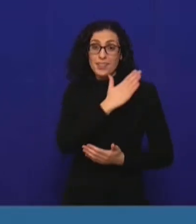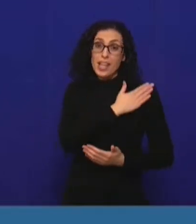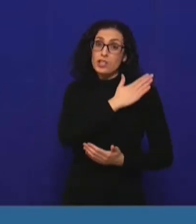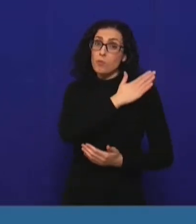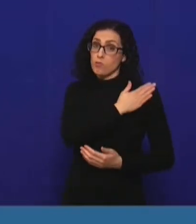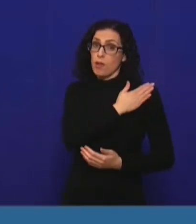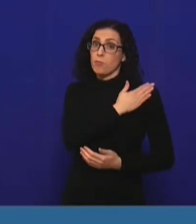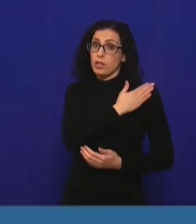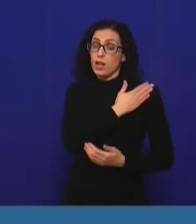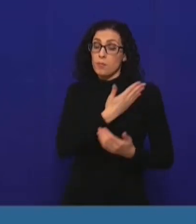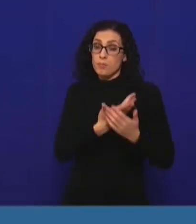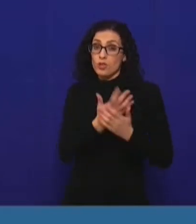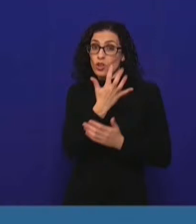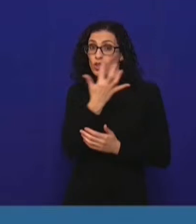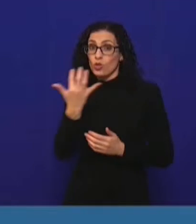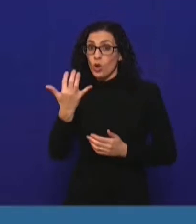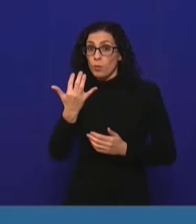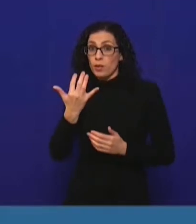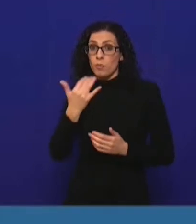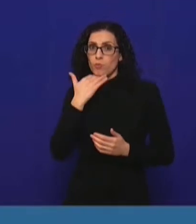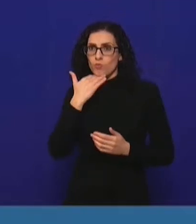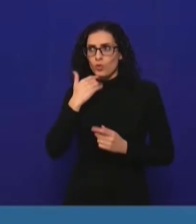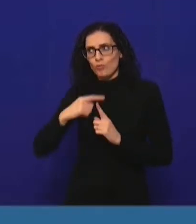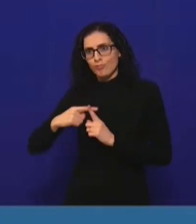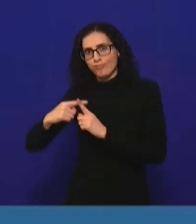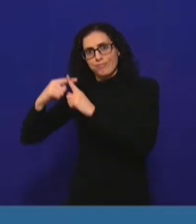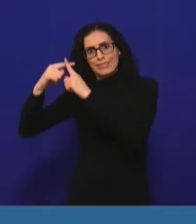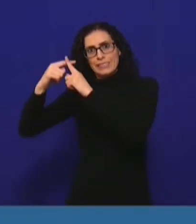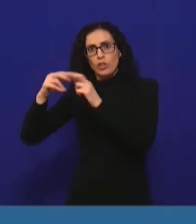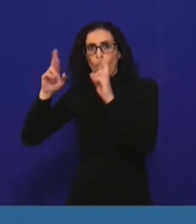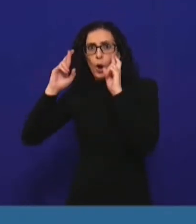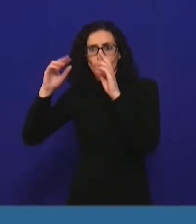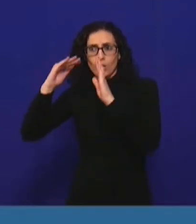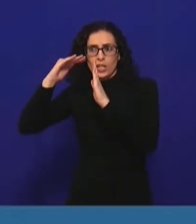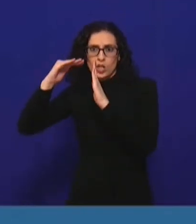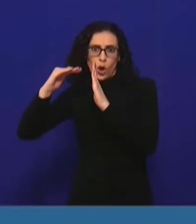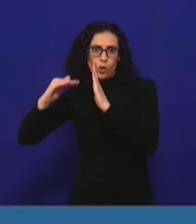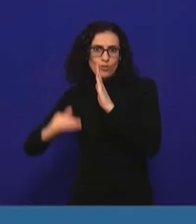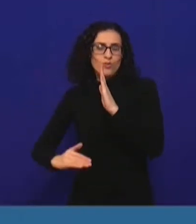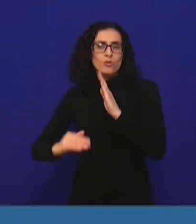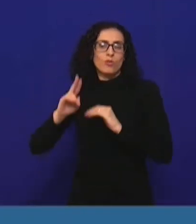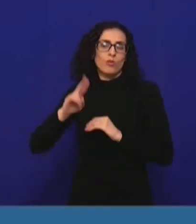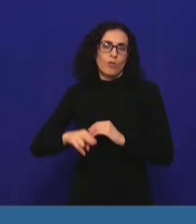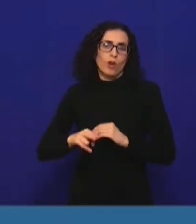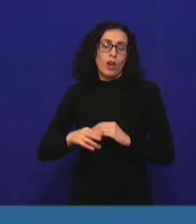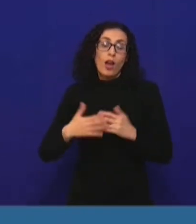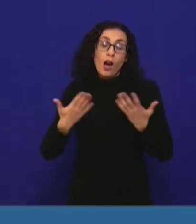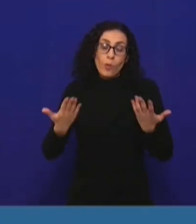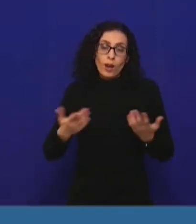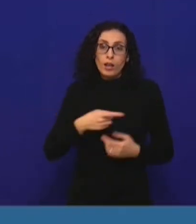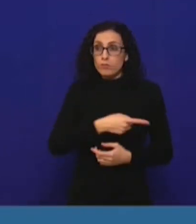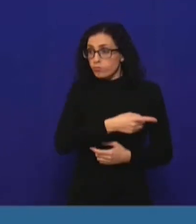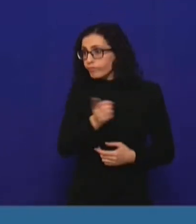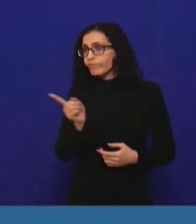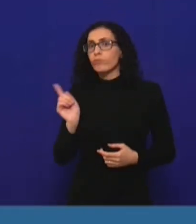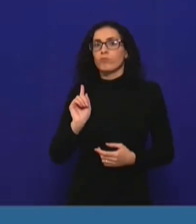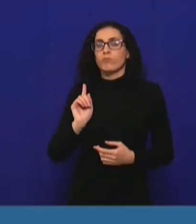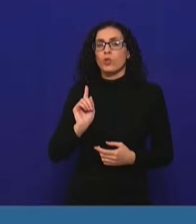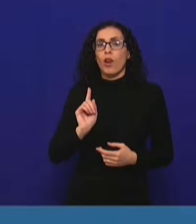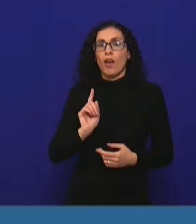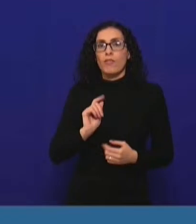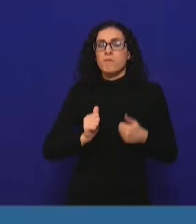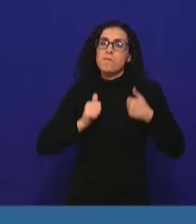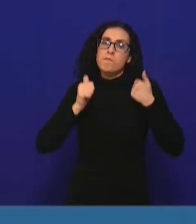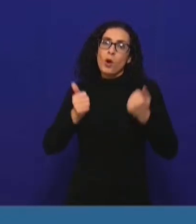ħalli n-numri flok jibqgħu jiżdiedu bil-mod il-mod nibqgħu nonsu. U hekk tidħol responsabilità. U bħalma minna dejjem